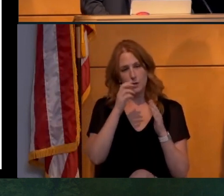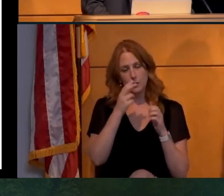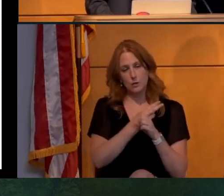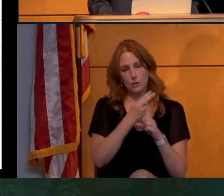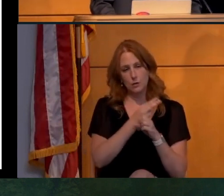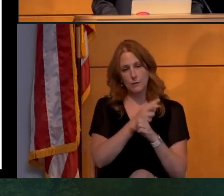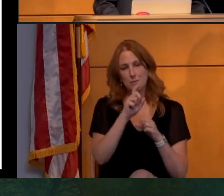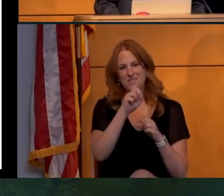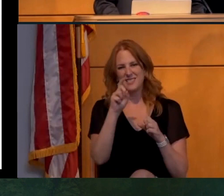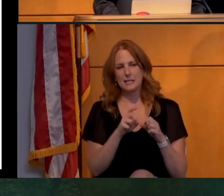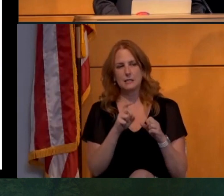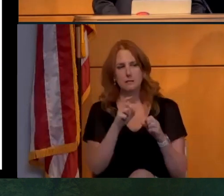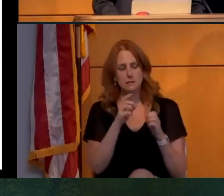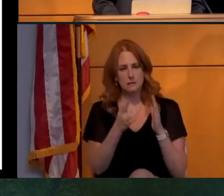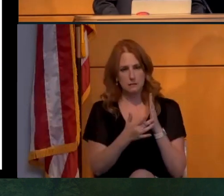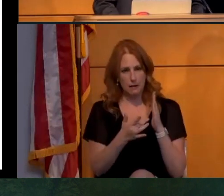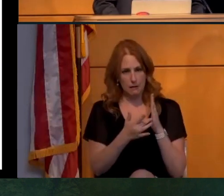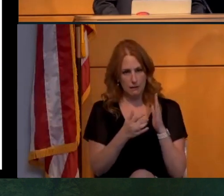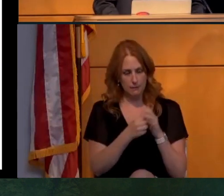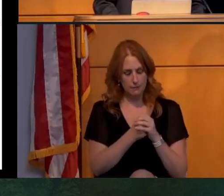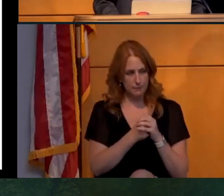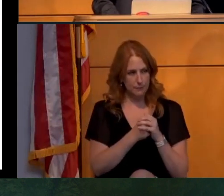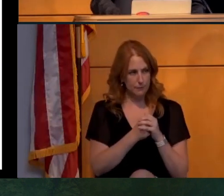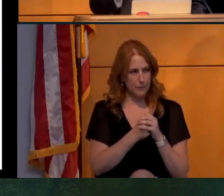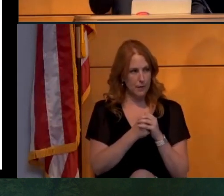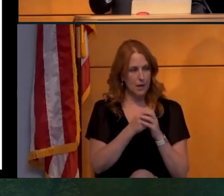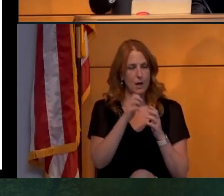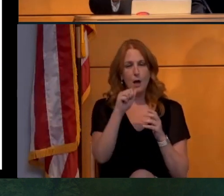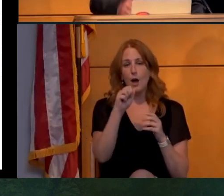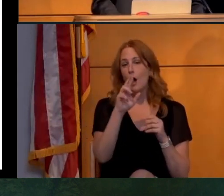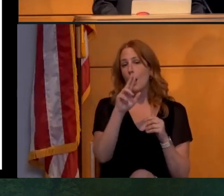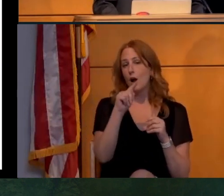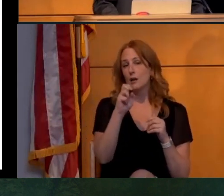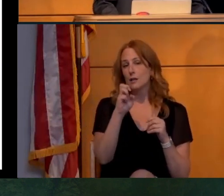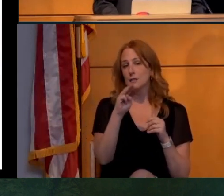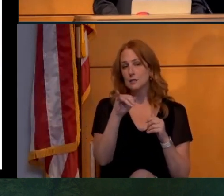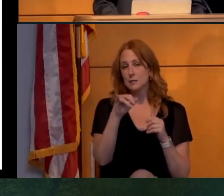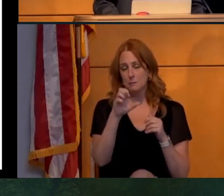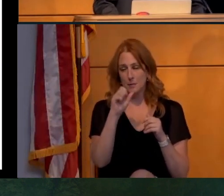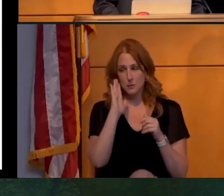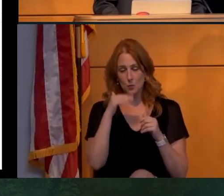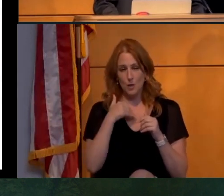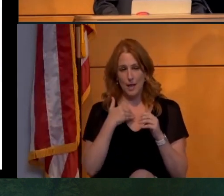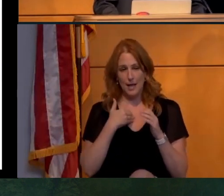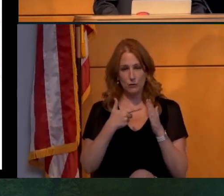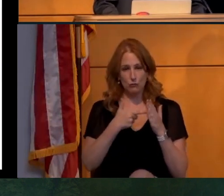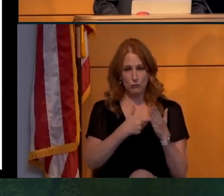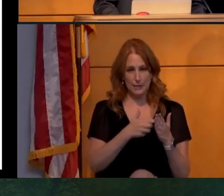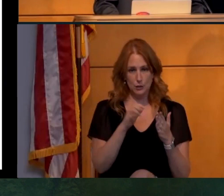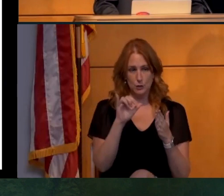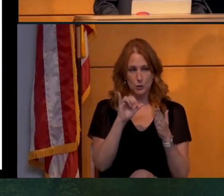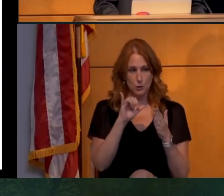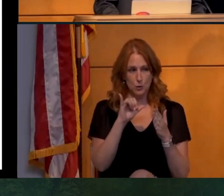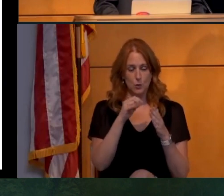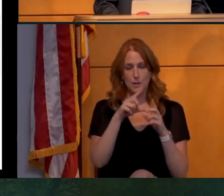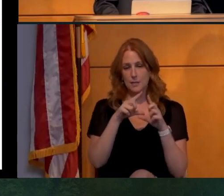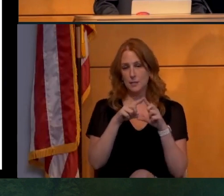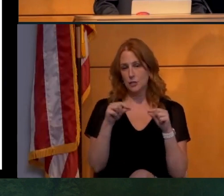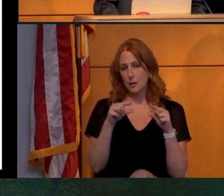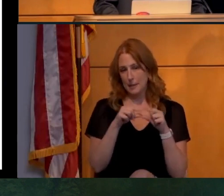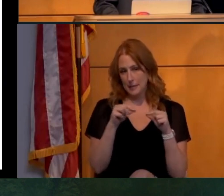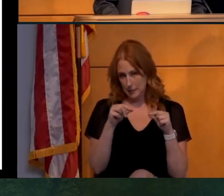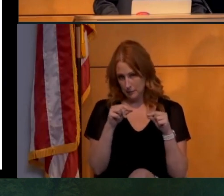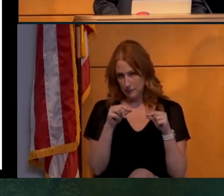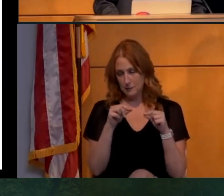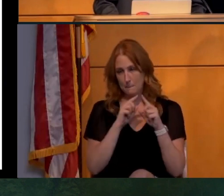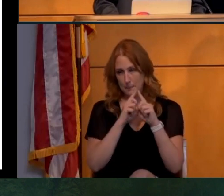Texas Tech. And then Artemis will have drills too. And Lupex, which is a Japanese/Indian